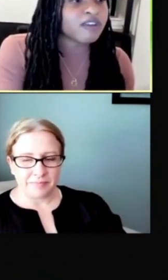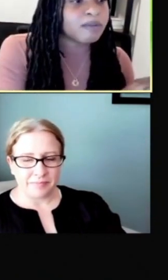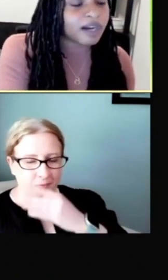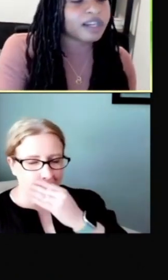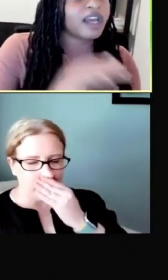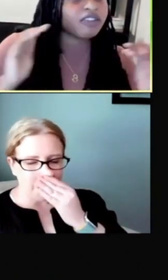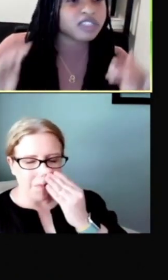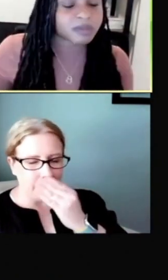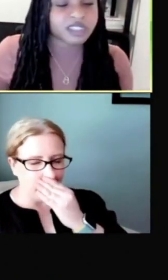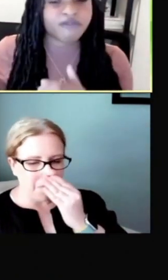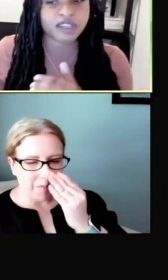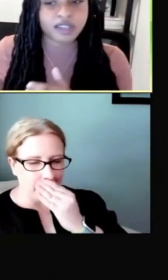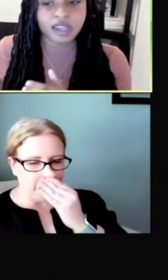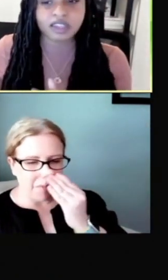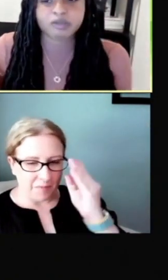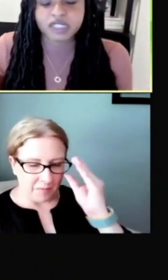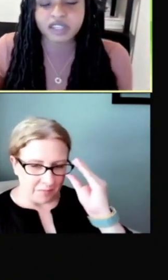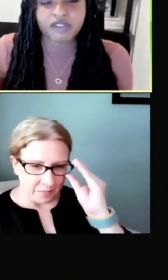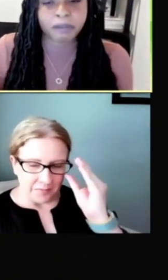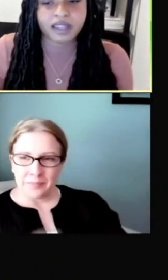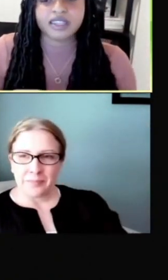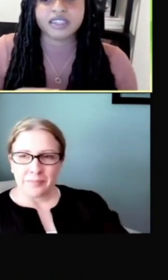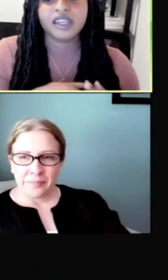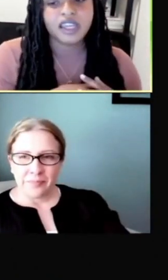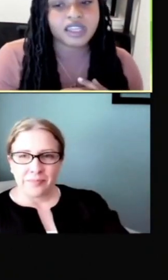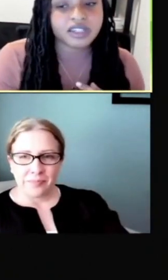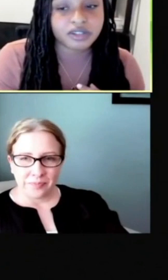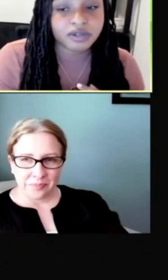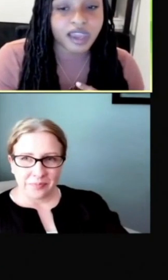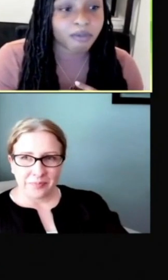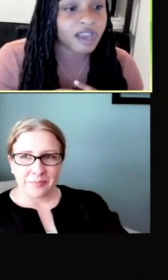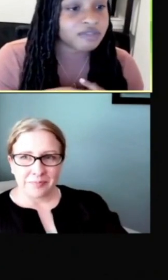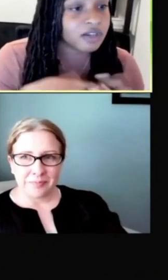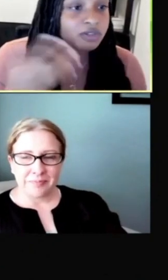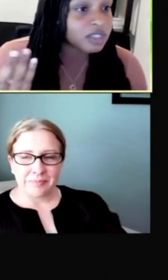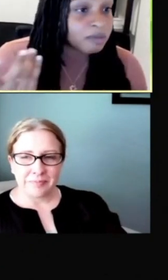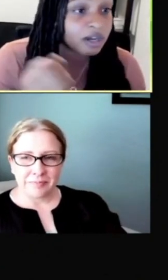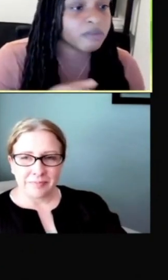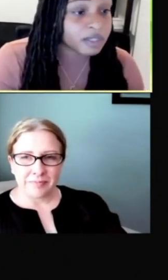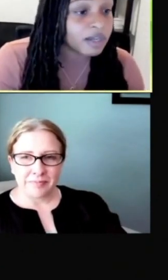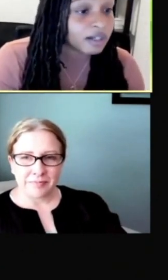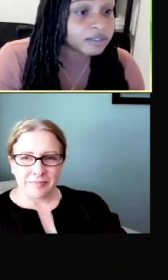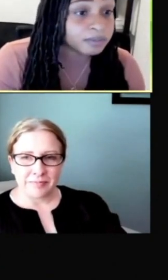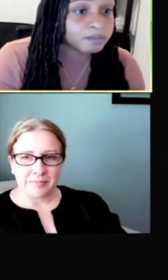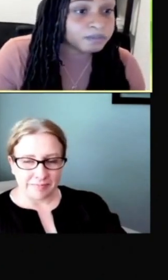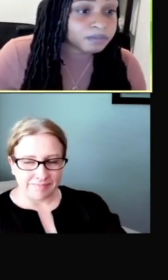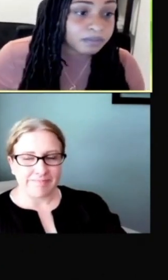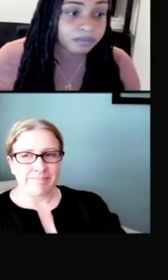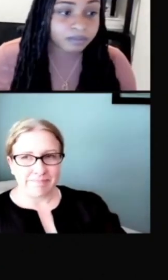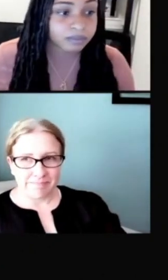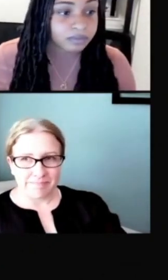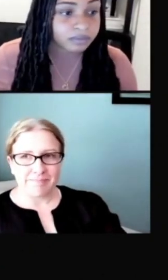meet everybody at their specific place. And to do that, we have to go just above and beyond.